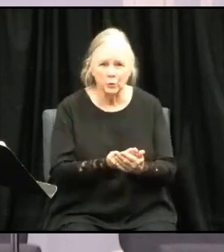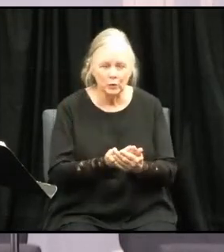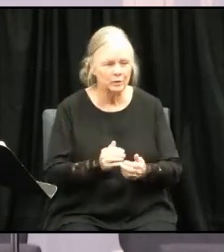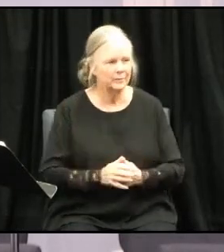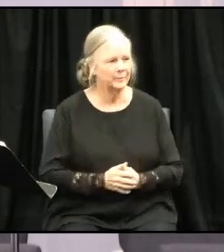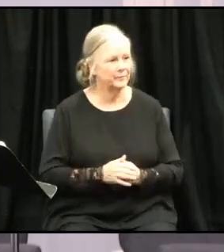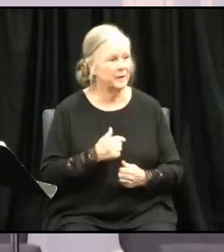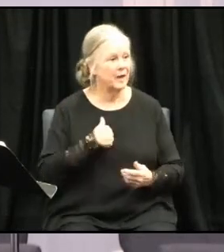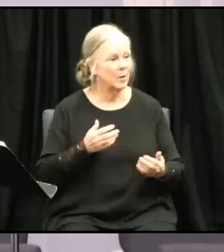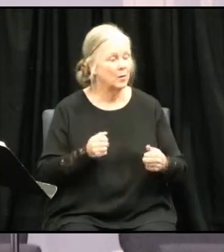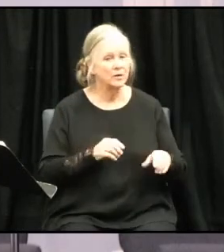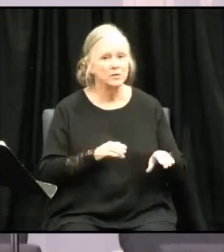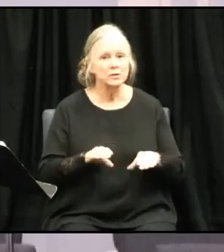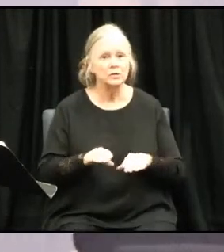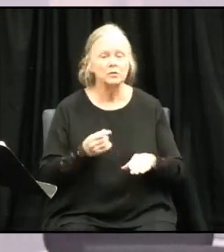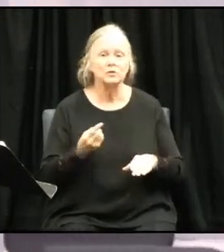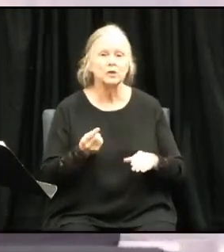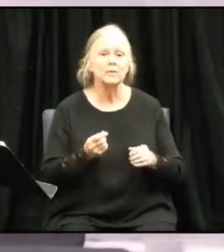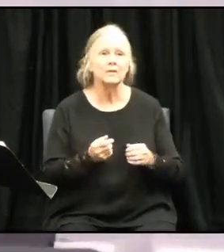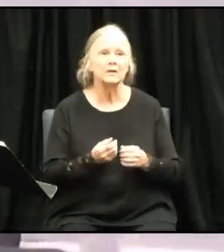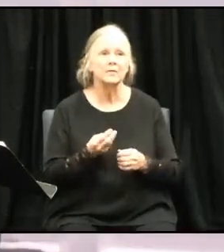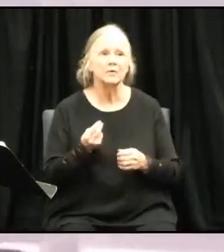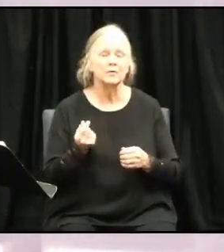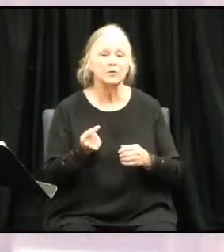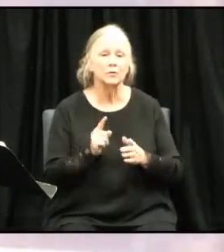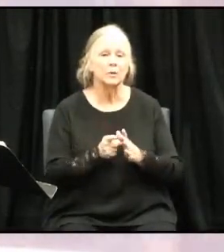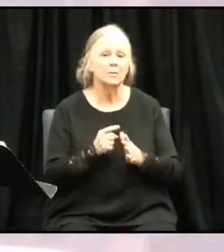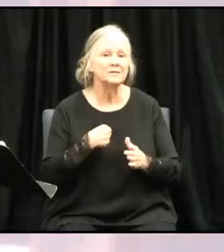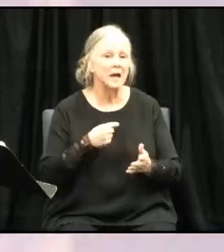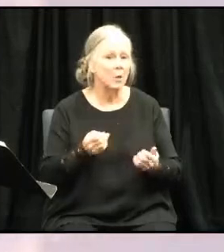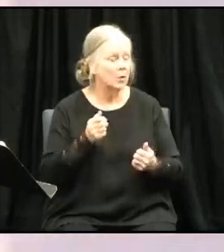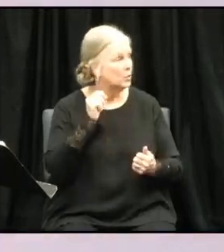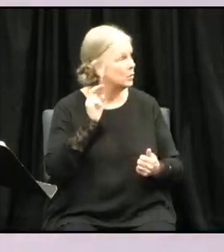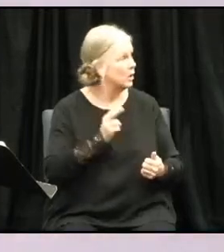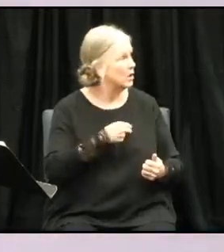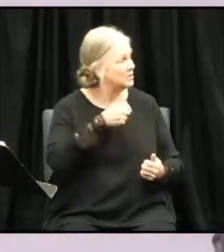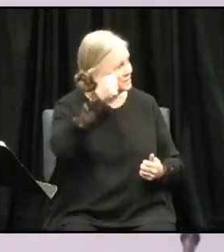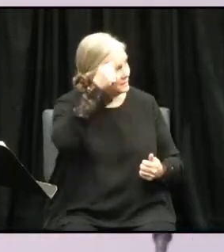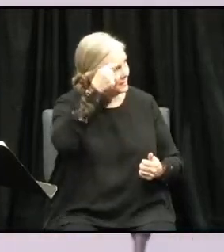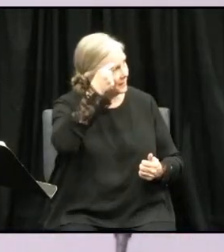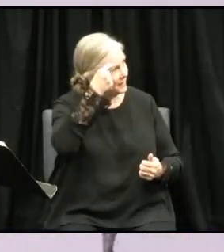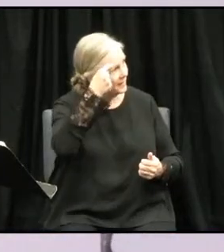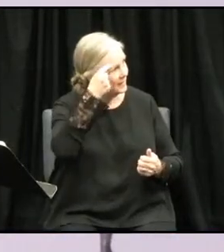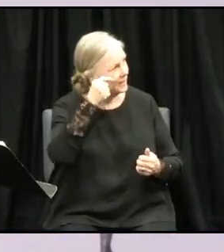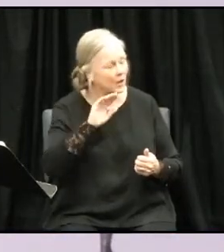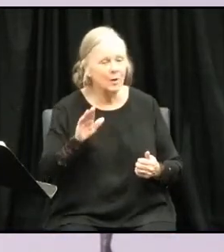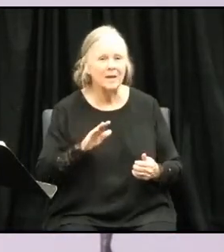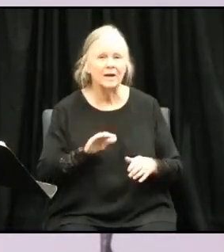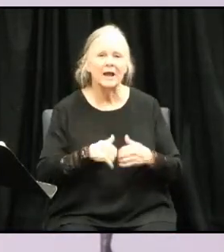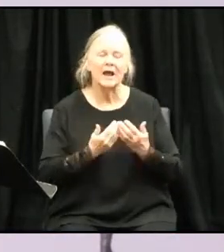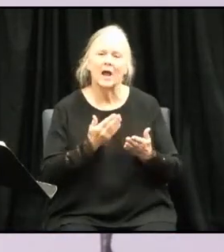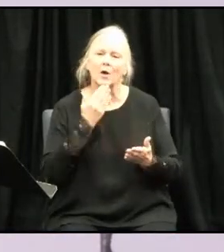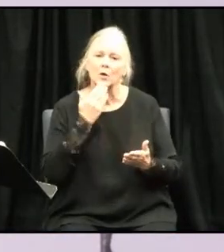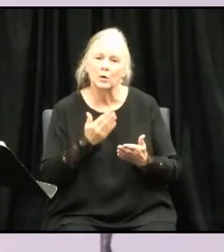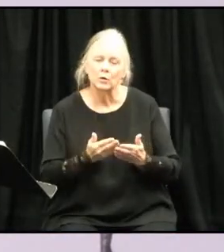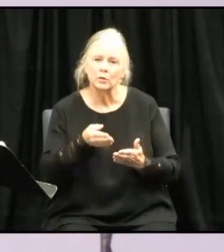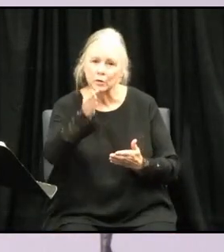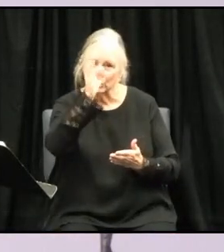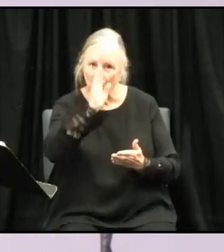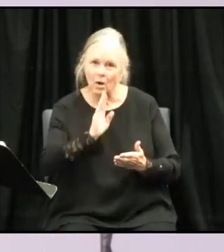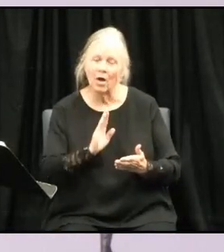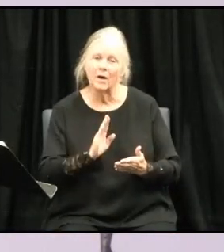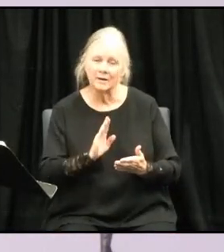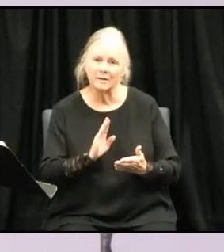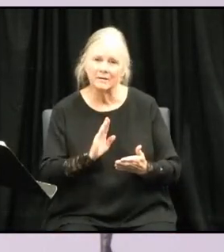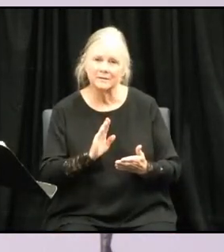moment together, for a few moments. I want us to think about how good God is,